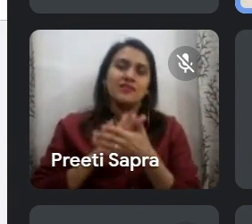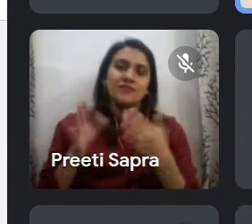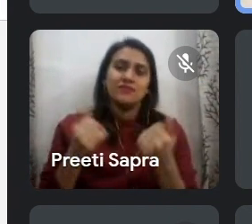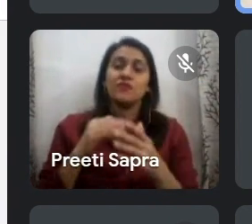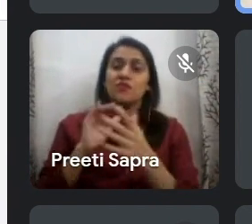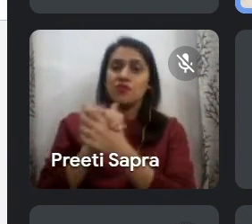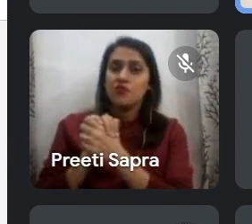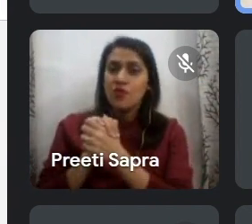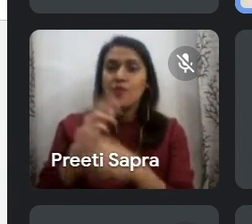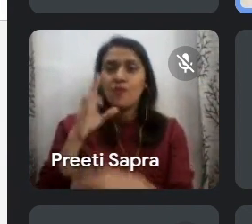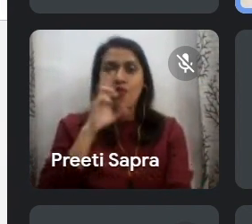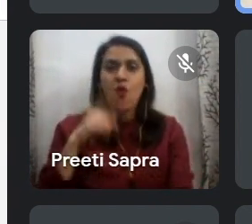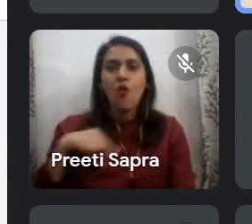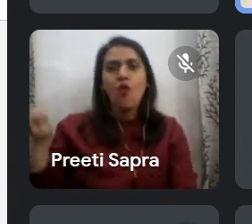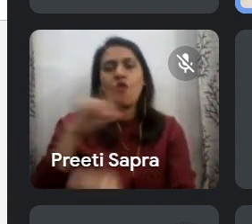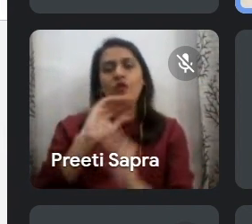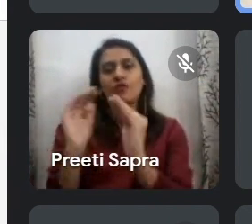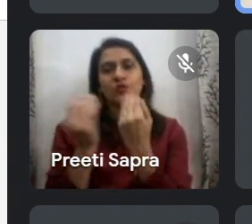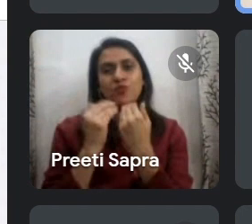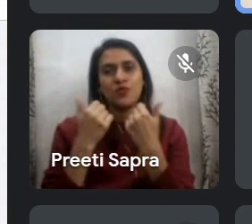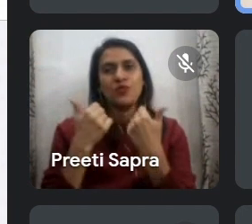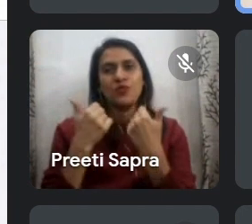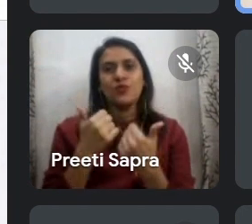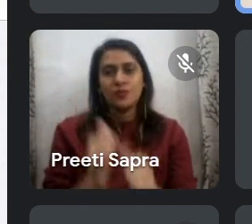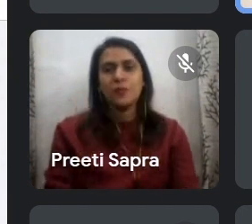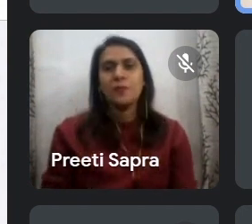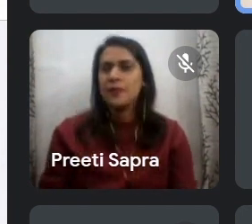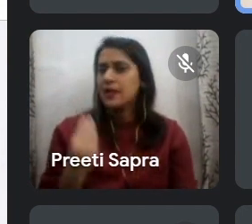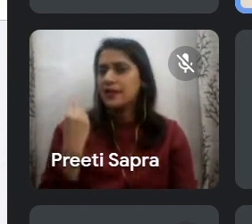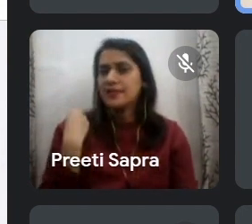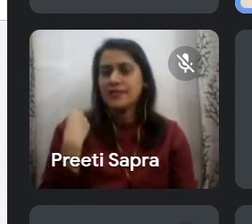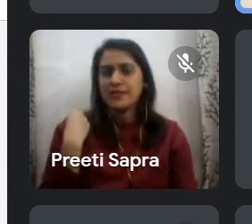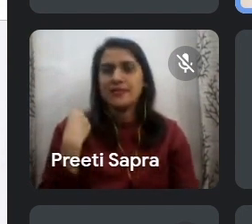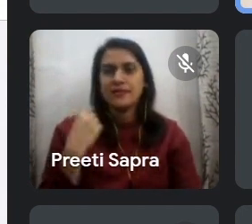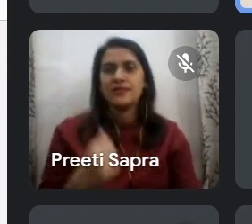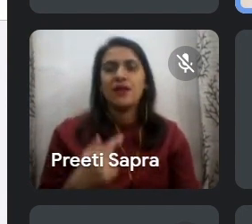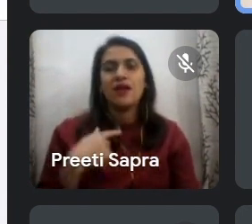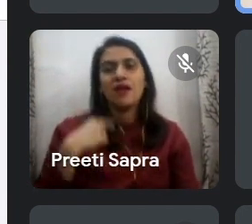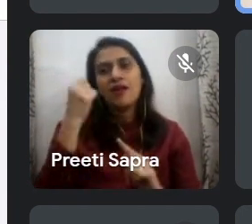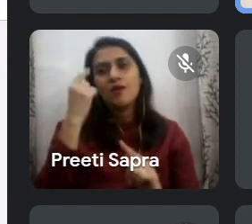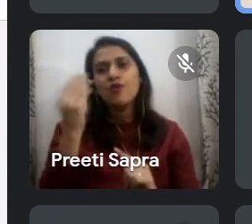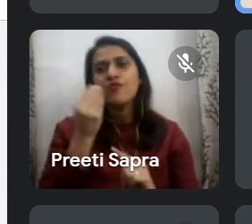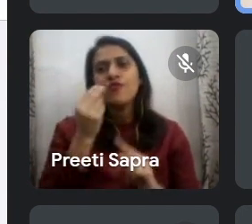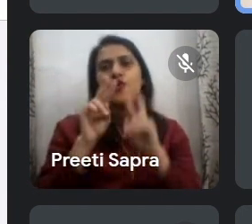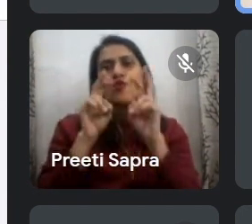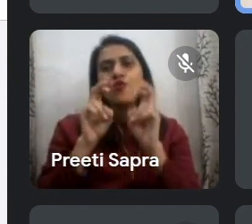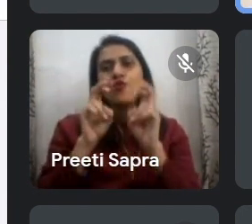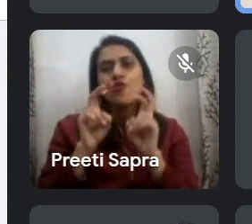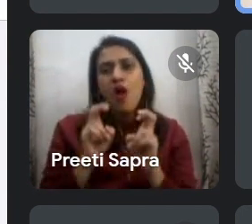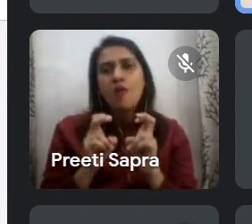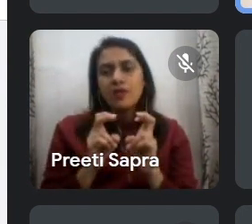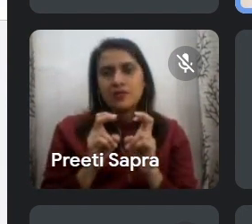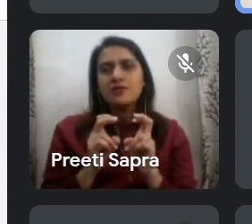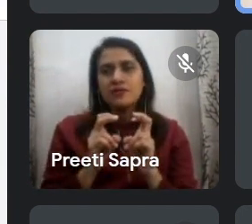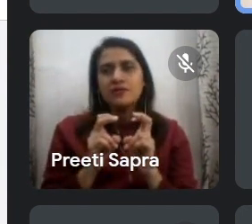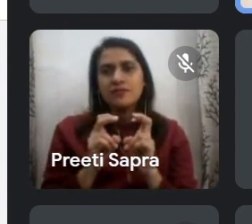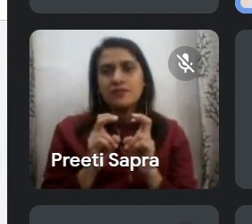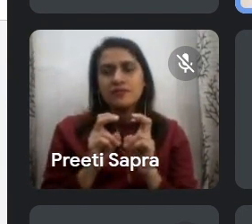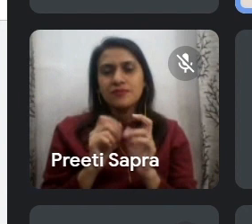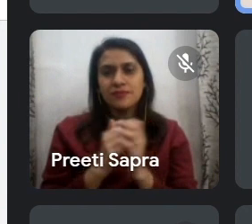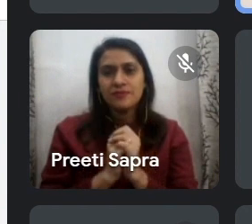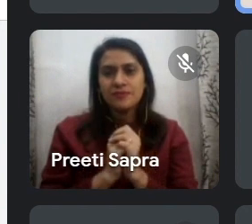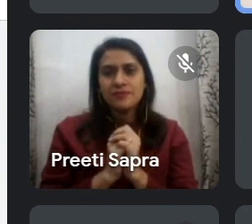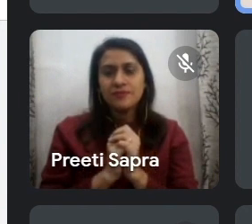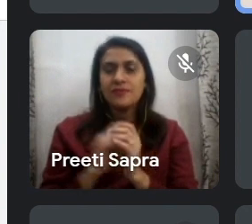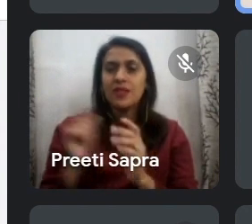very supportive of me. Like just recently, I was not able to understand few topics in my class, and a friend of mine was so kind